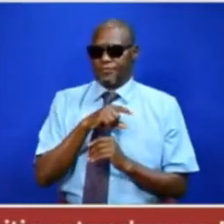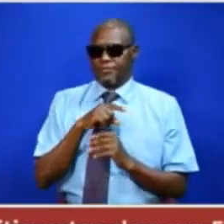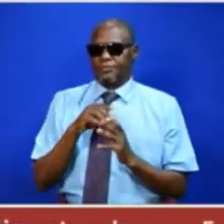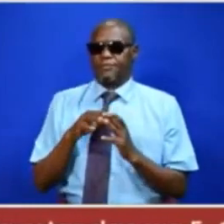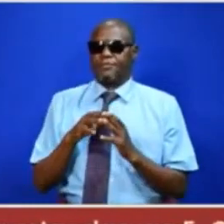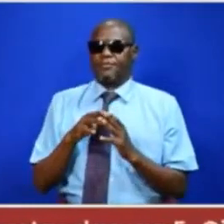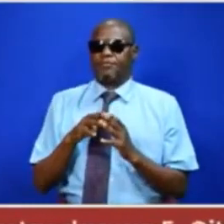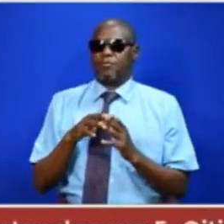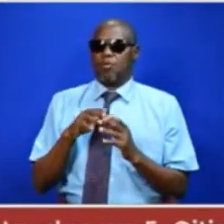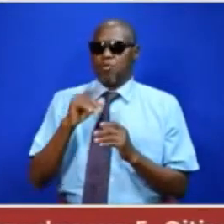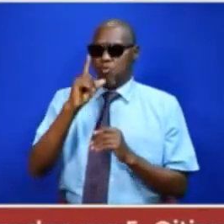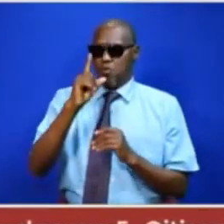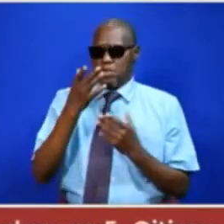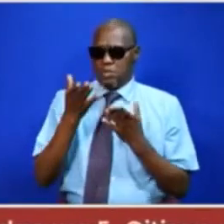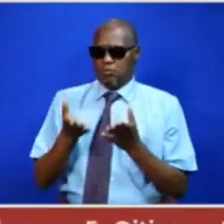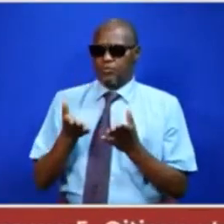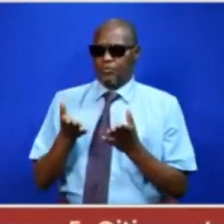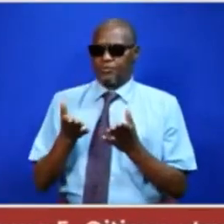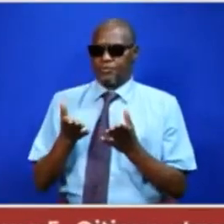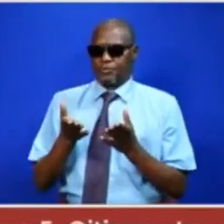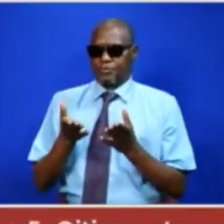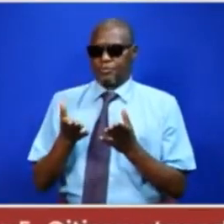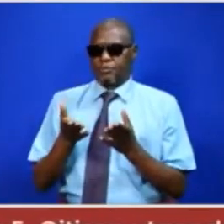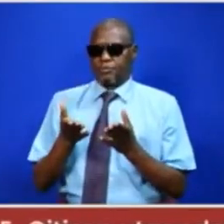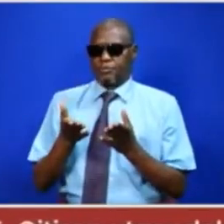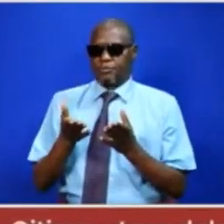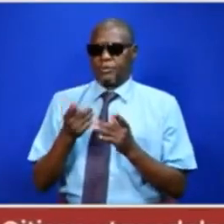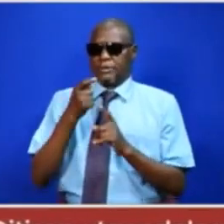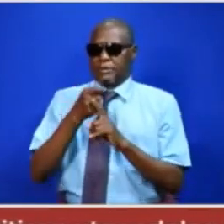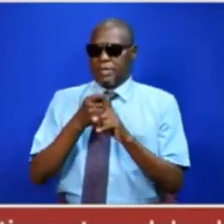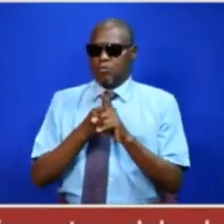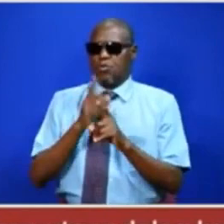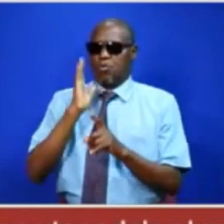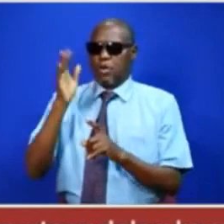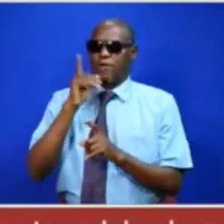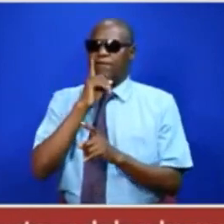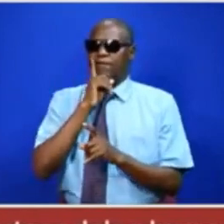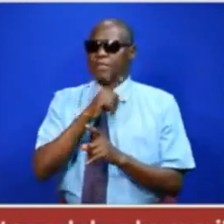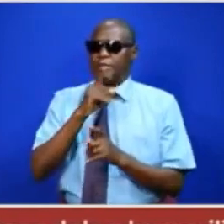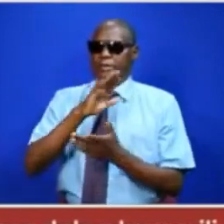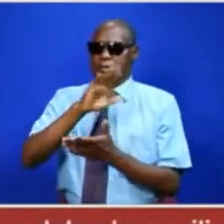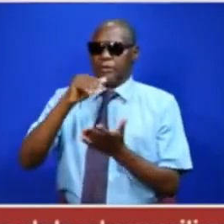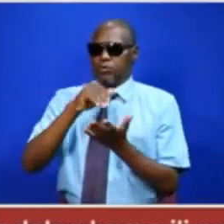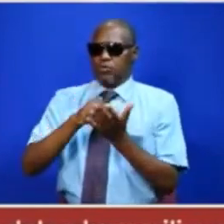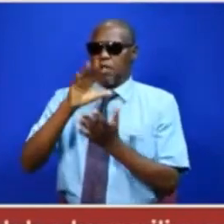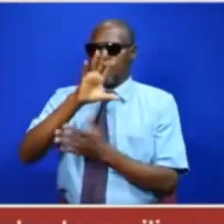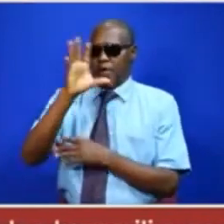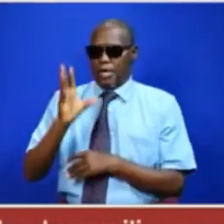The one now whose time will be ending is Central Africa.